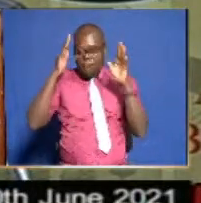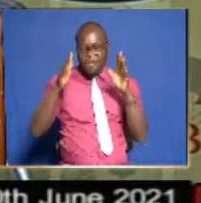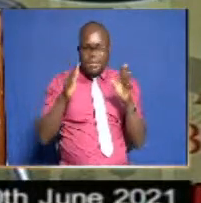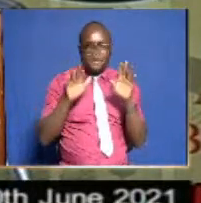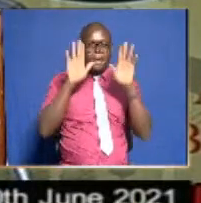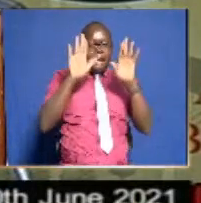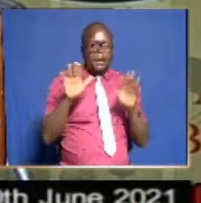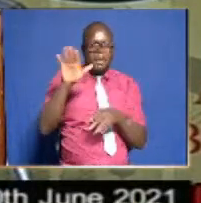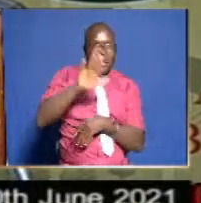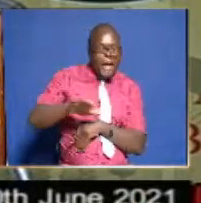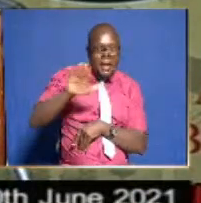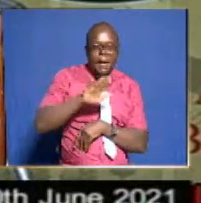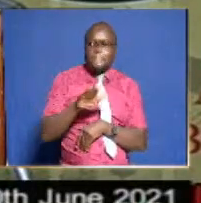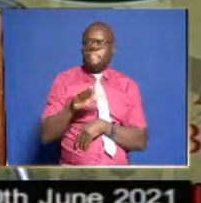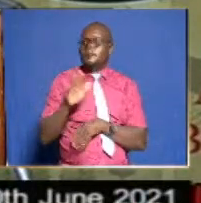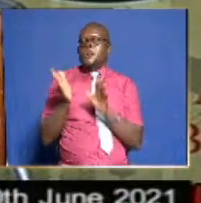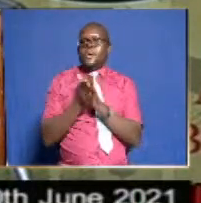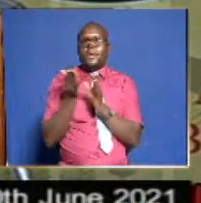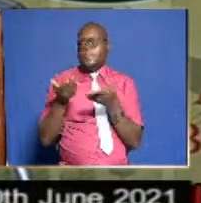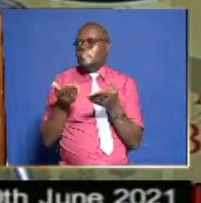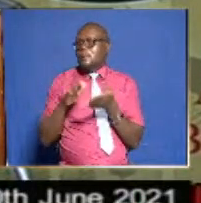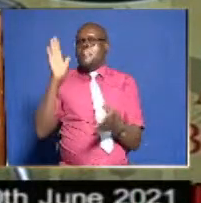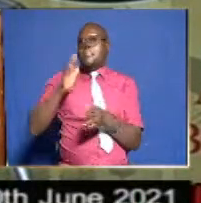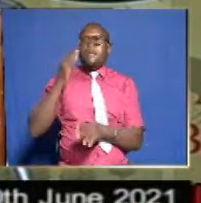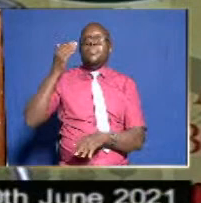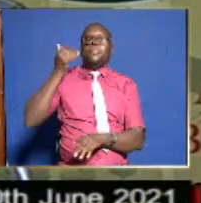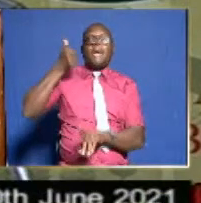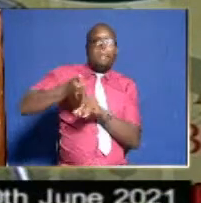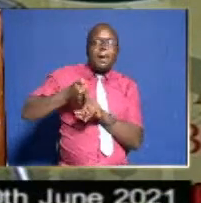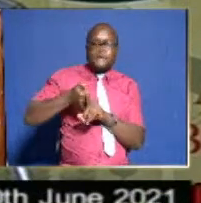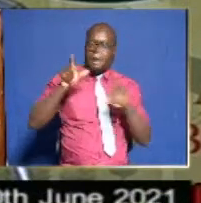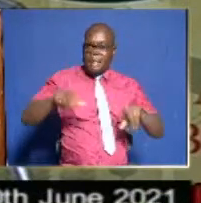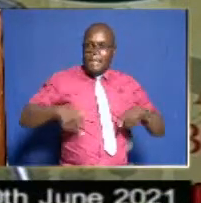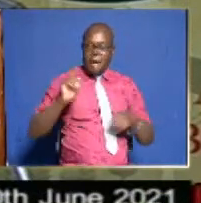areas with the highest impact on the well-being of Kenyans.